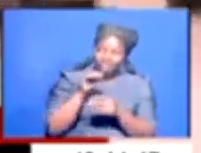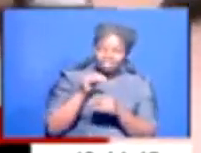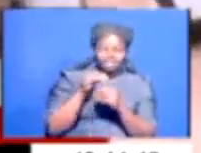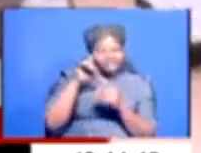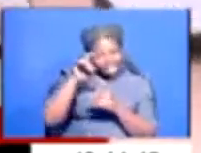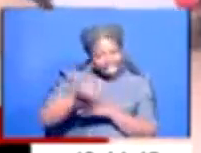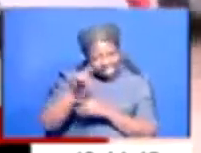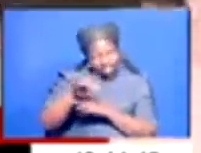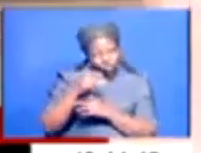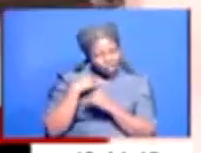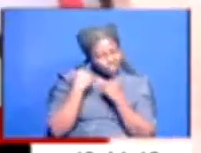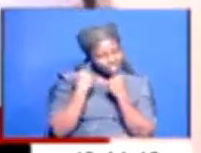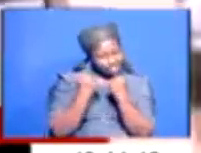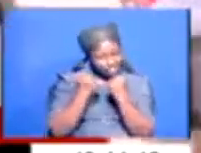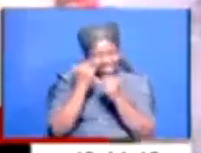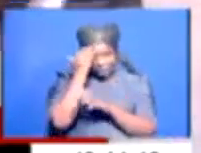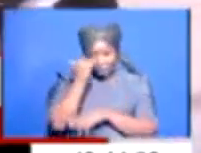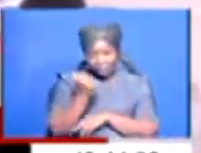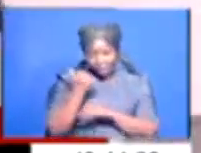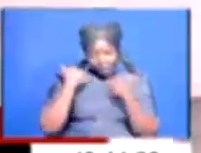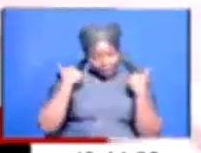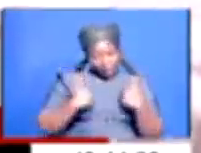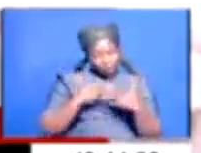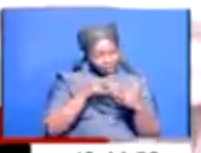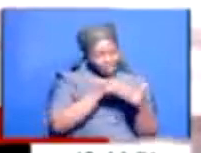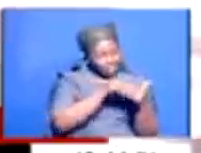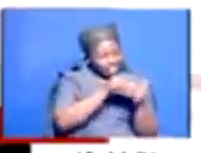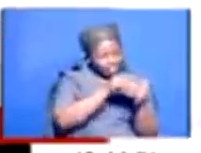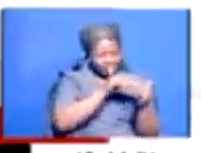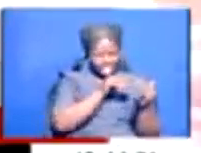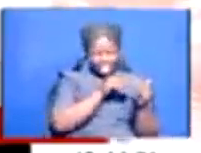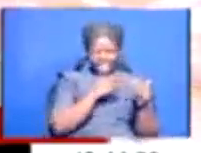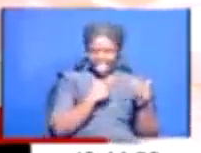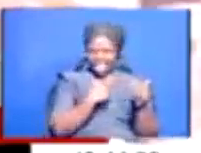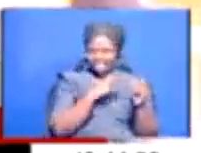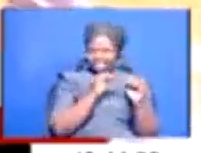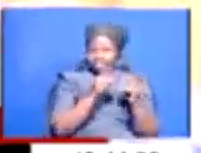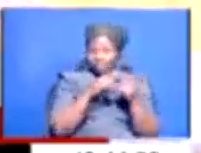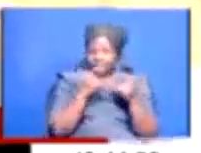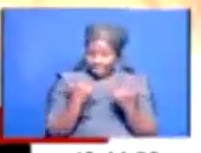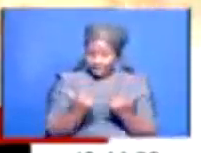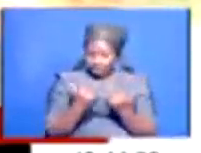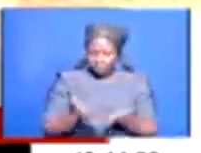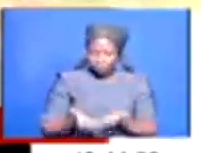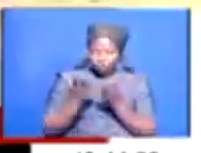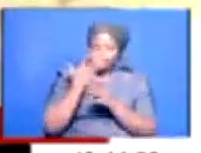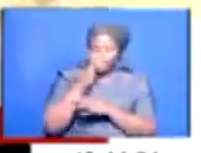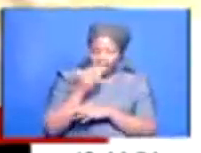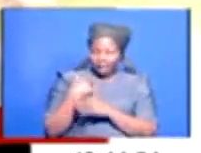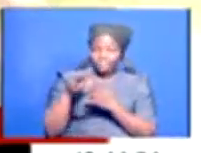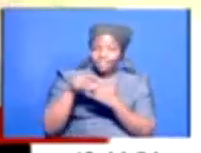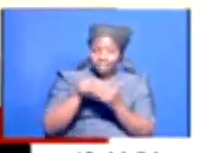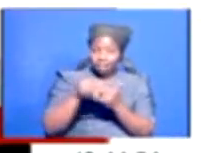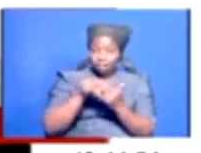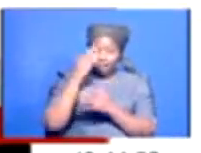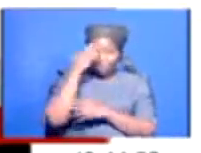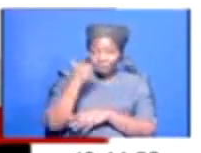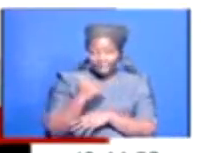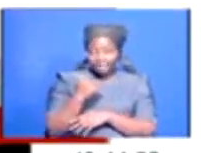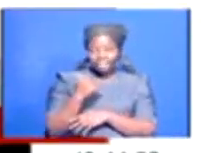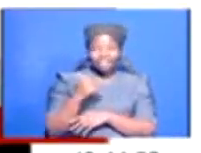Yeah. Because I don't have flexibility. But for now I have, because I thought how to have